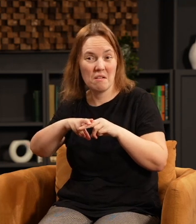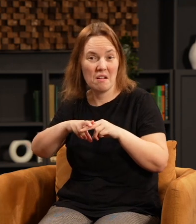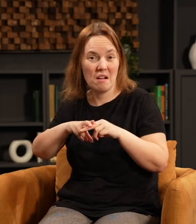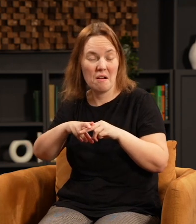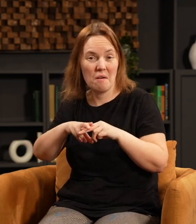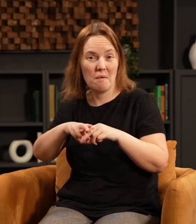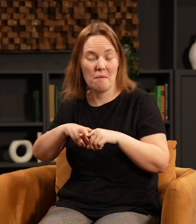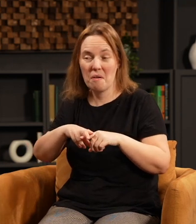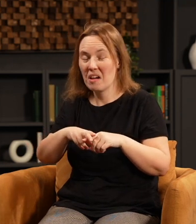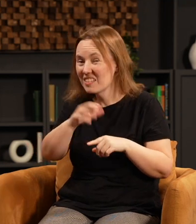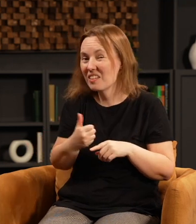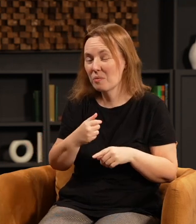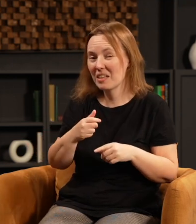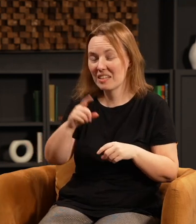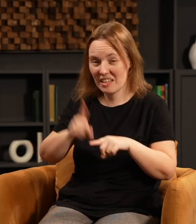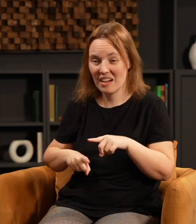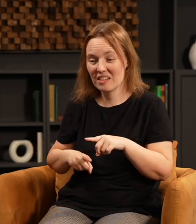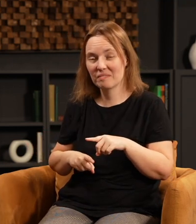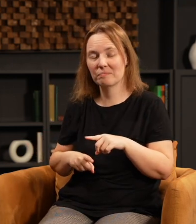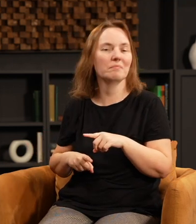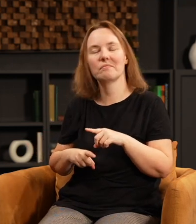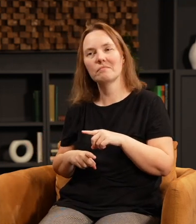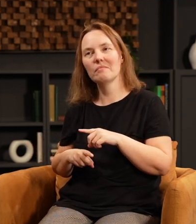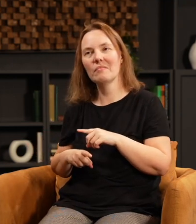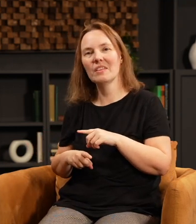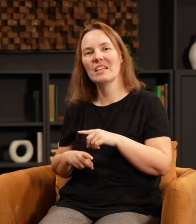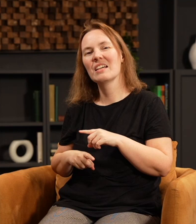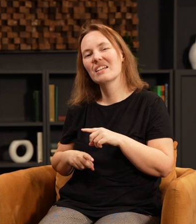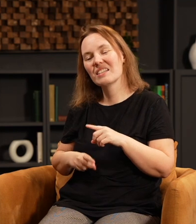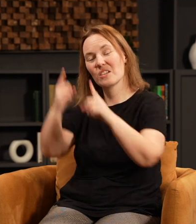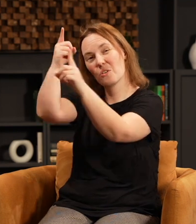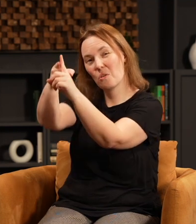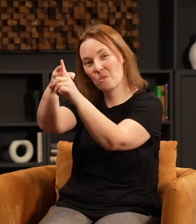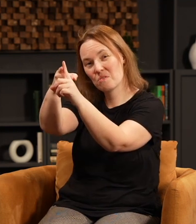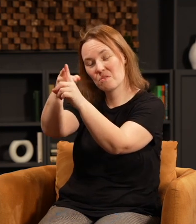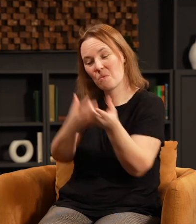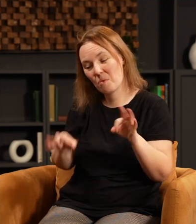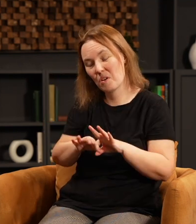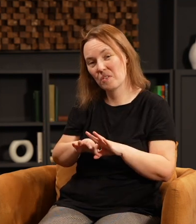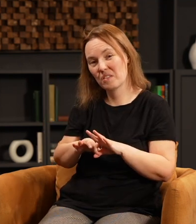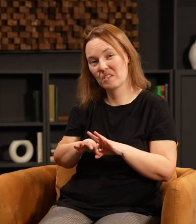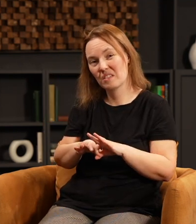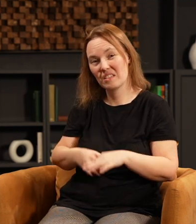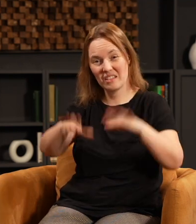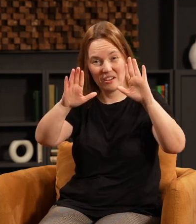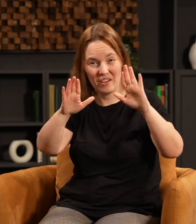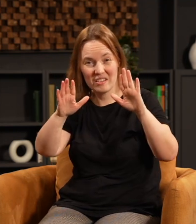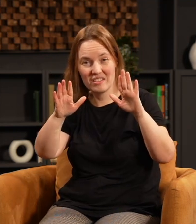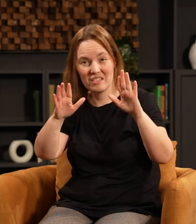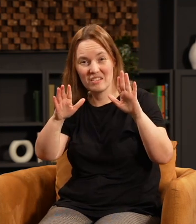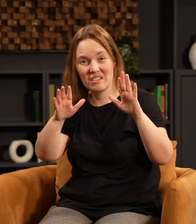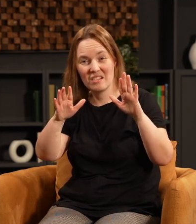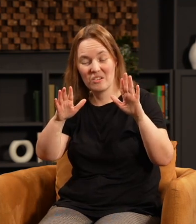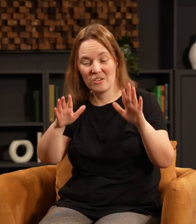not that you and I can't do it, but will you discipline yourself? Is the goal worth the sacrifice? You have to determine that. Or are you content to live with